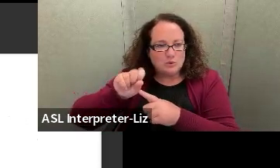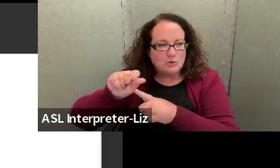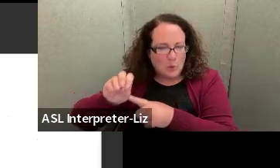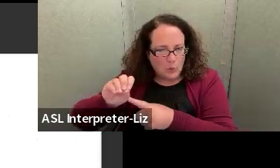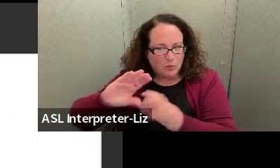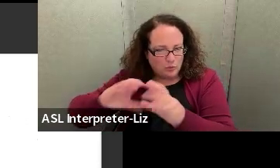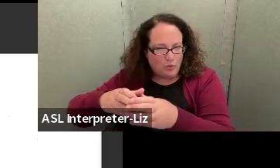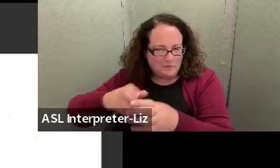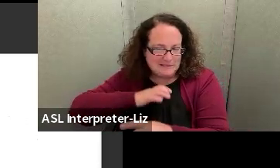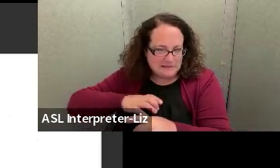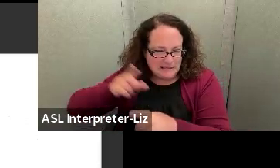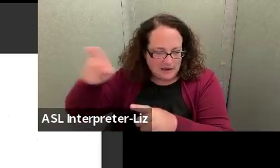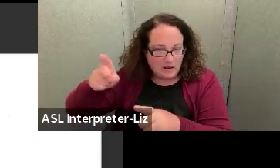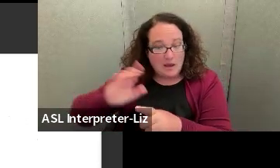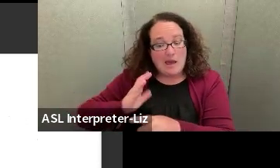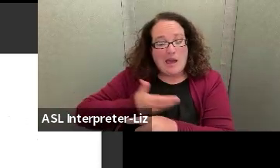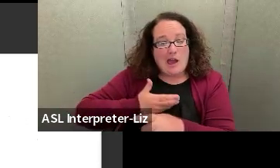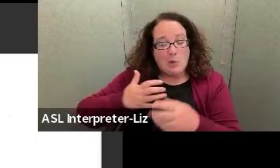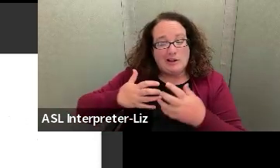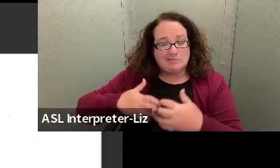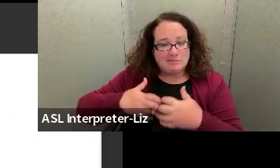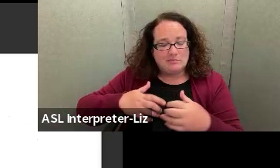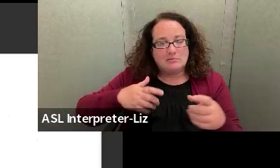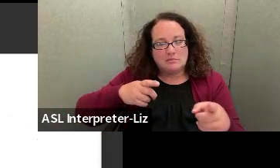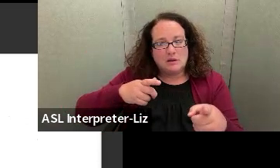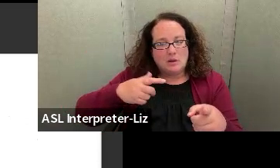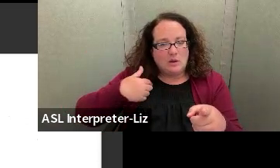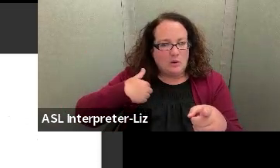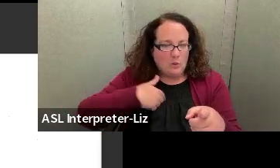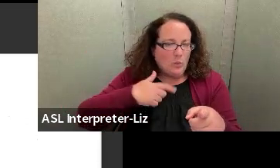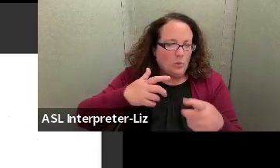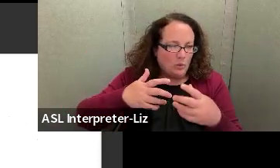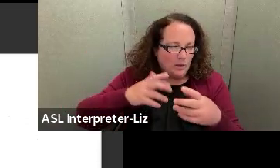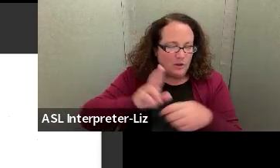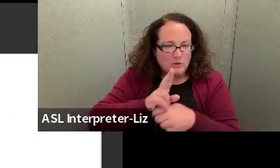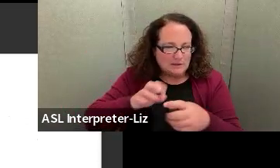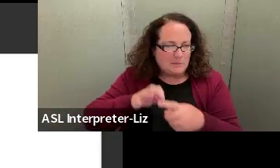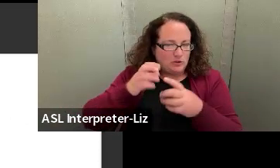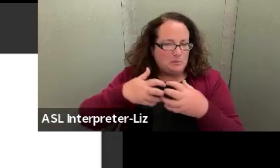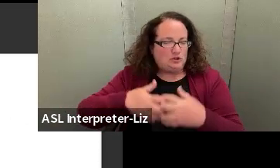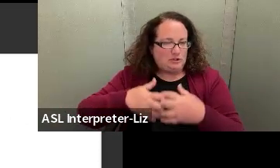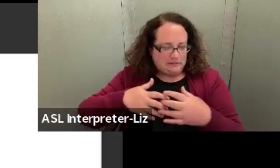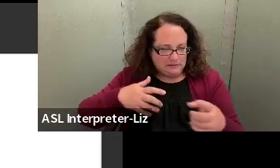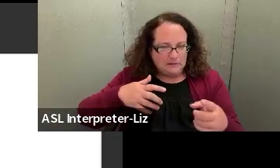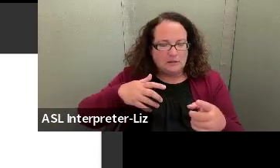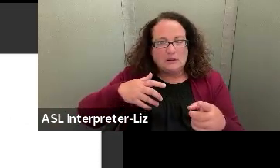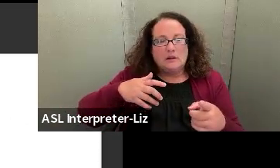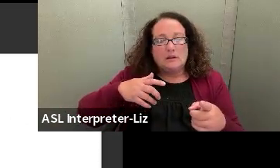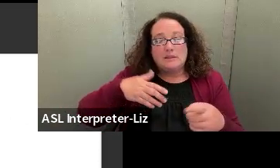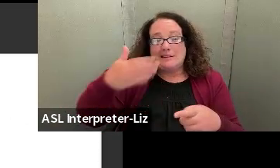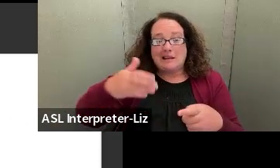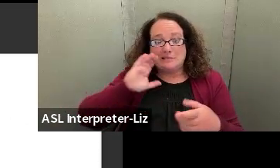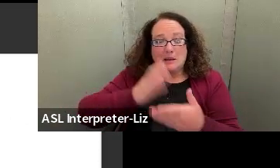Cincinnati, and our instrument was the ICP-MS, inductively coupled plasma mass spectrometry. And the next image